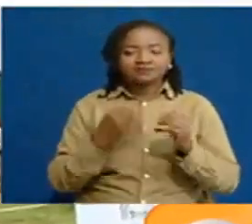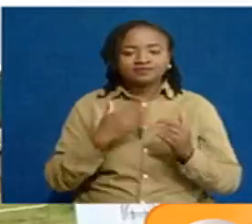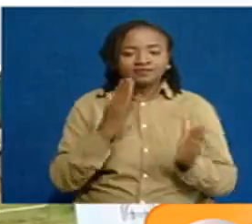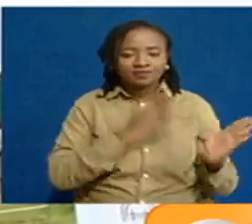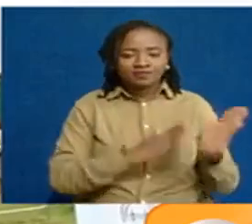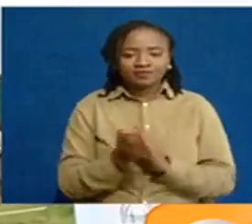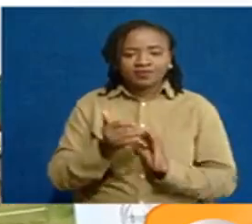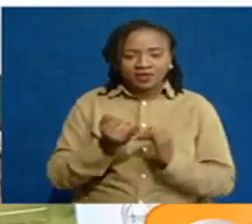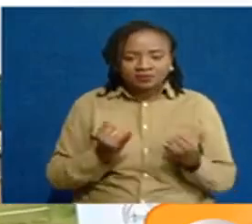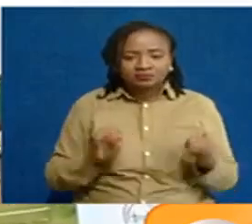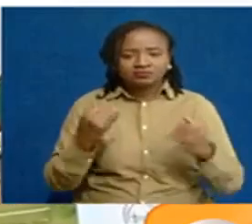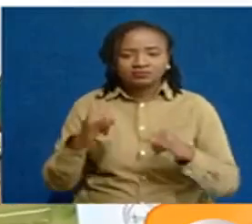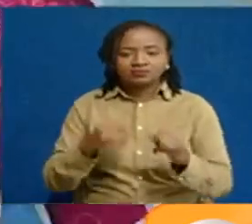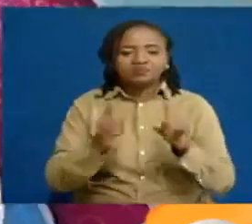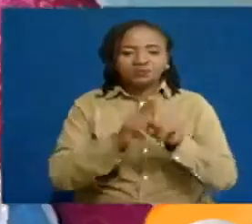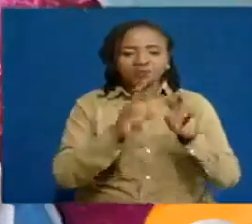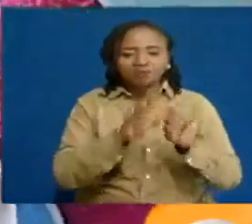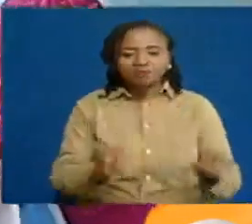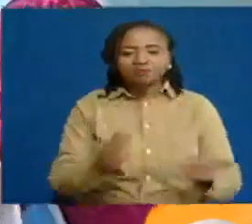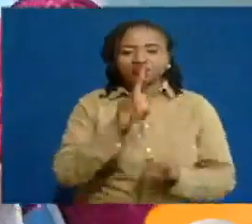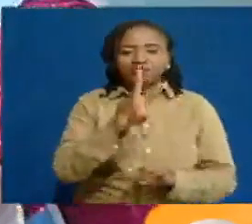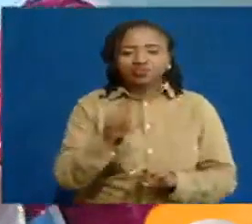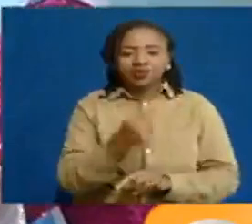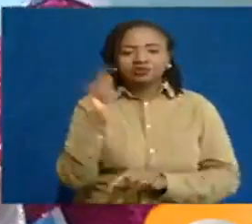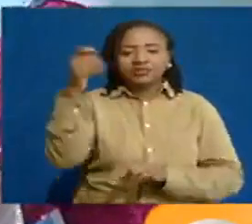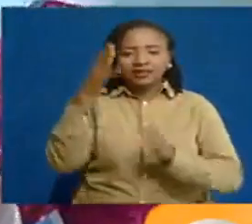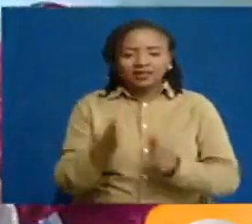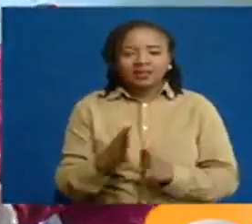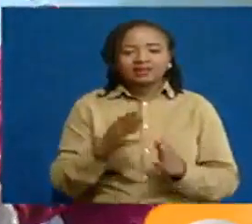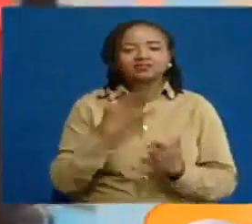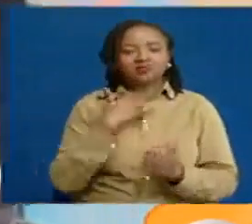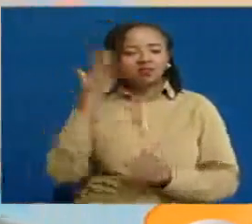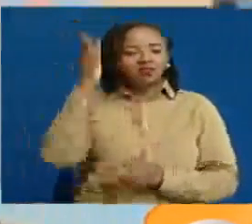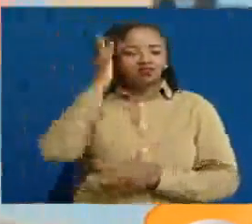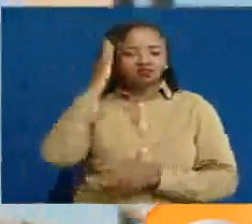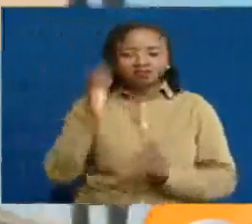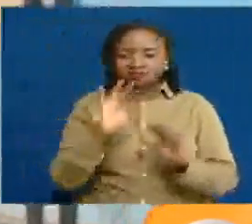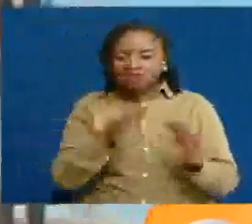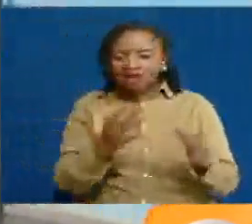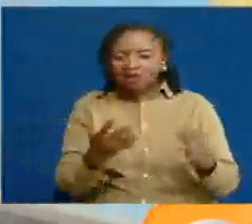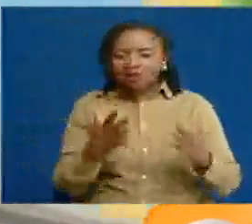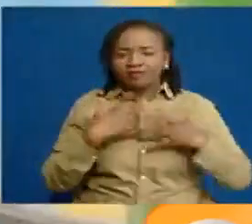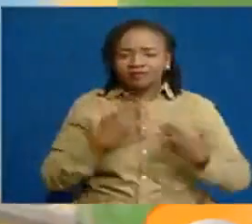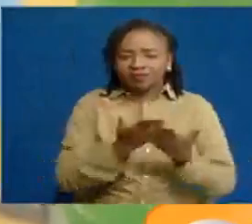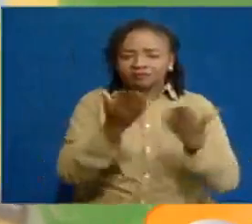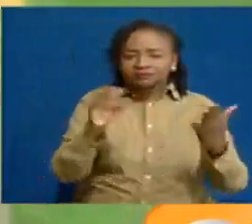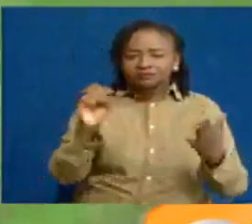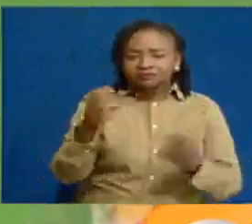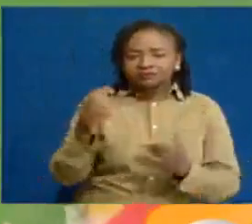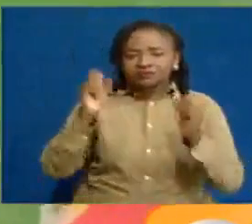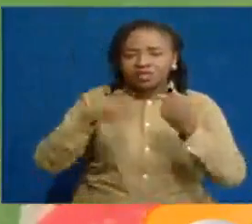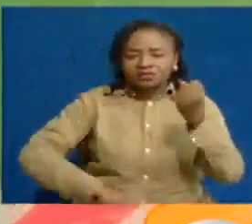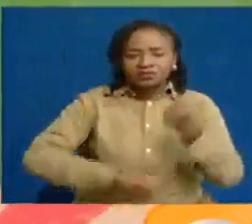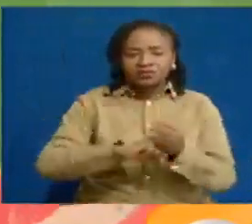counties with a sample of 2,000 Kenyans studied to determine how those in the informal sector will contribute